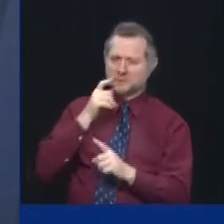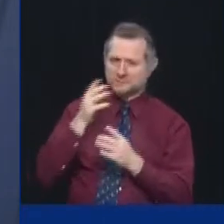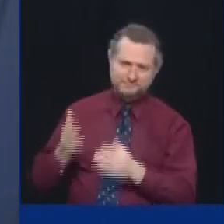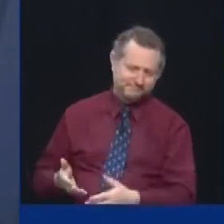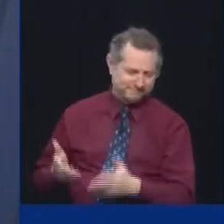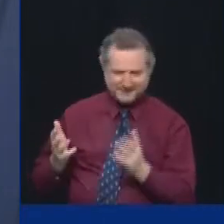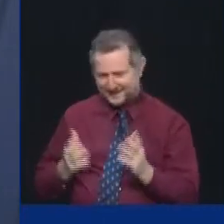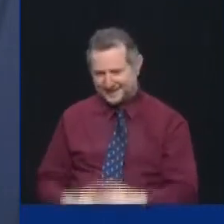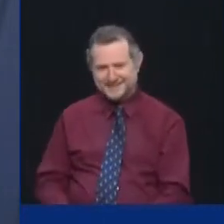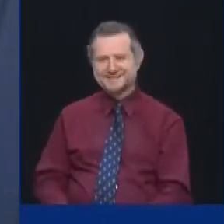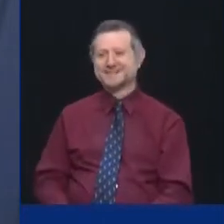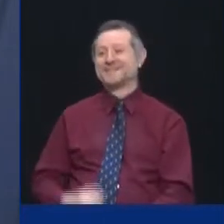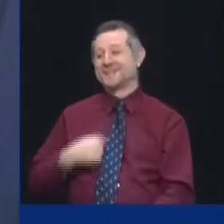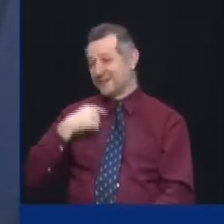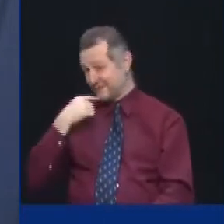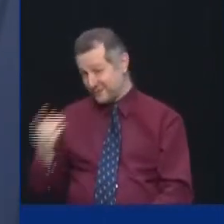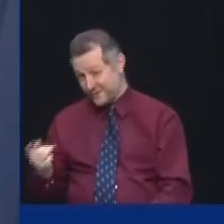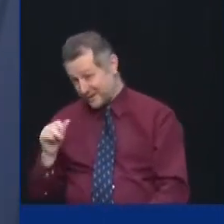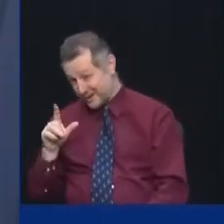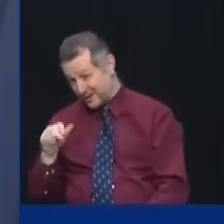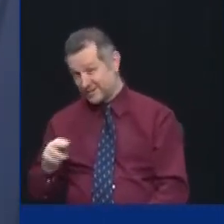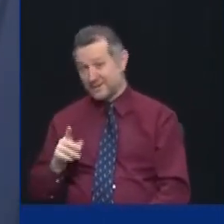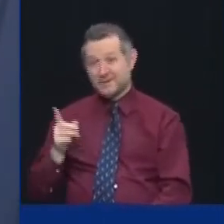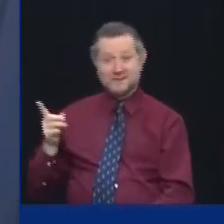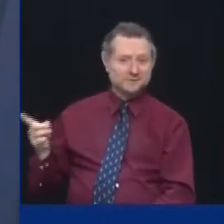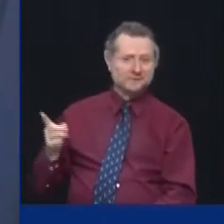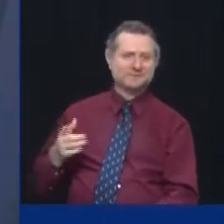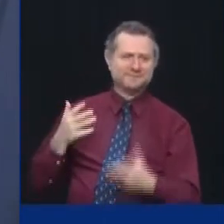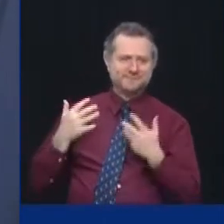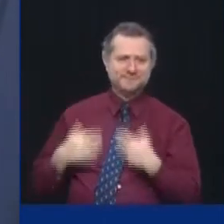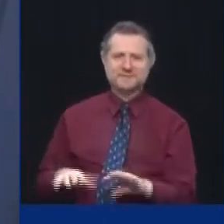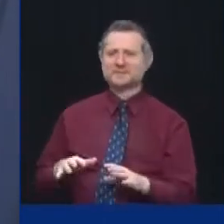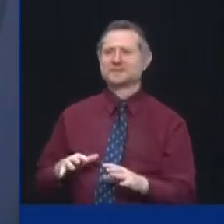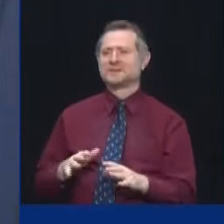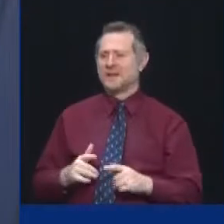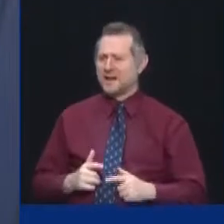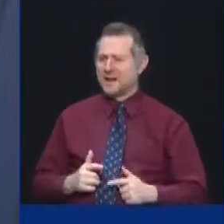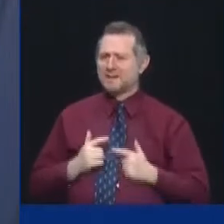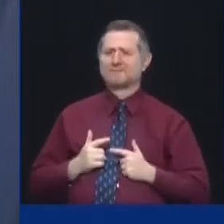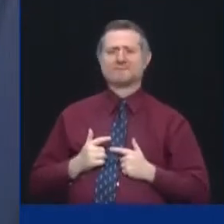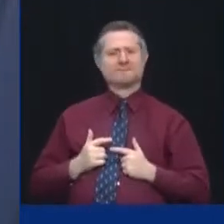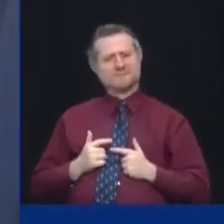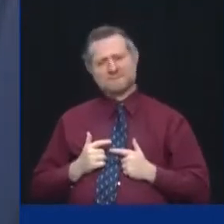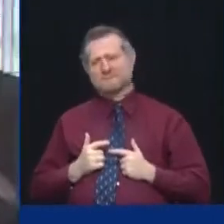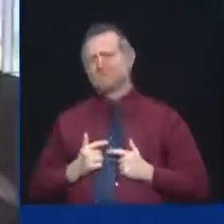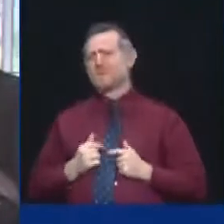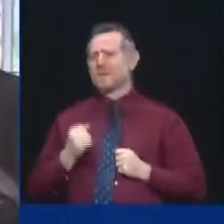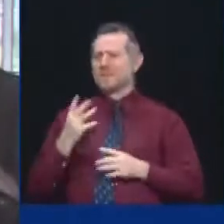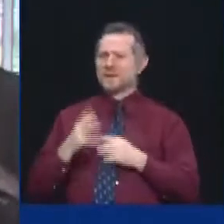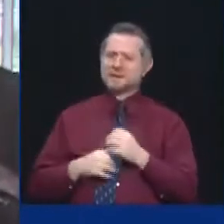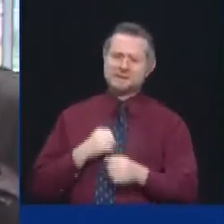industry, will generate 6,000 new jobs and nearly $400 million in additional economic activity